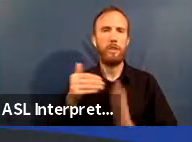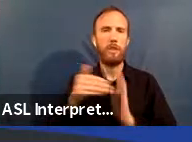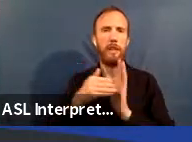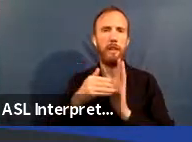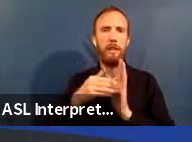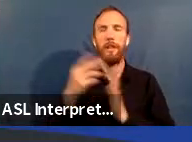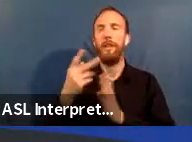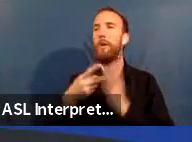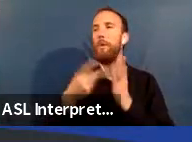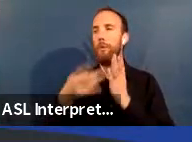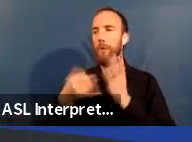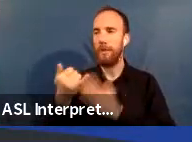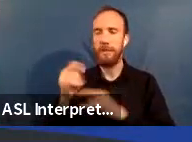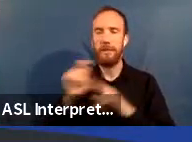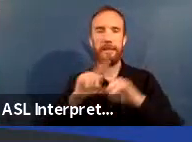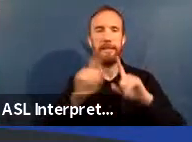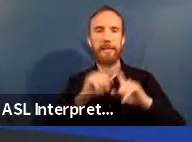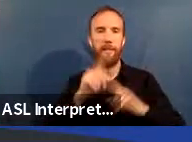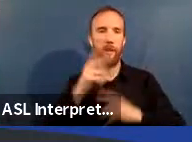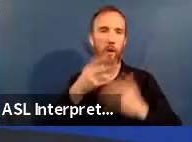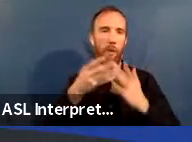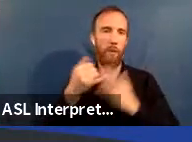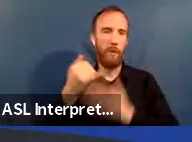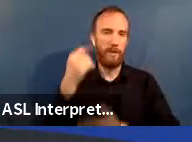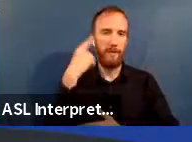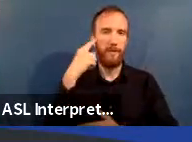projects, the different projects that we would do.